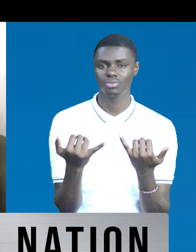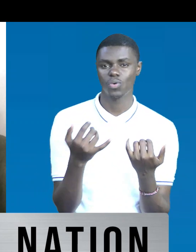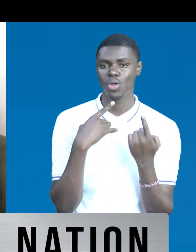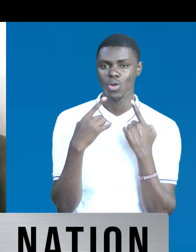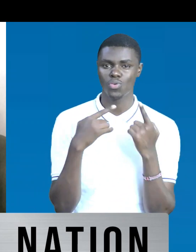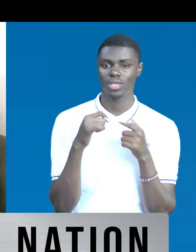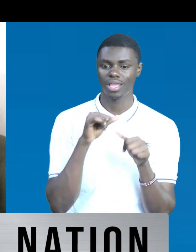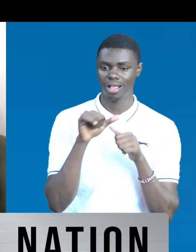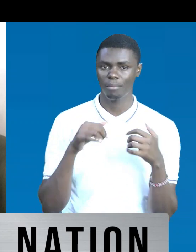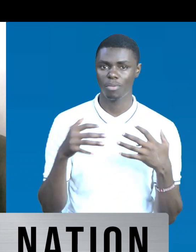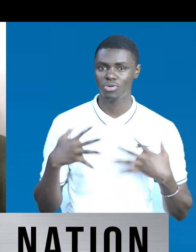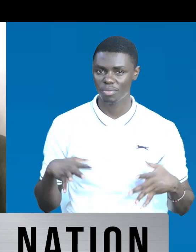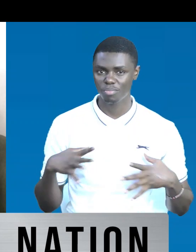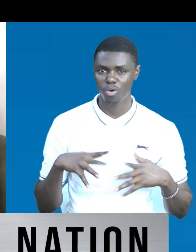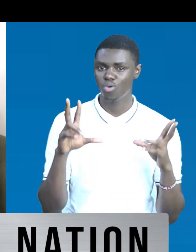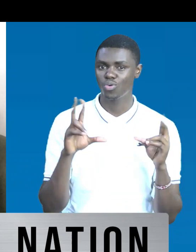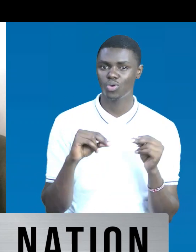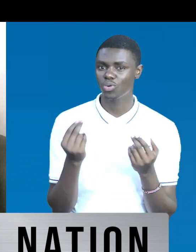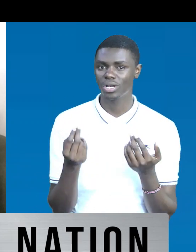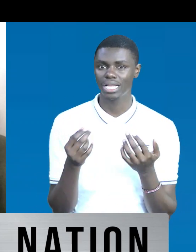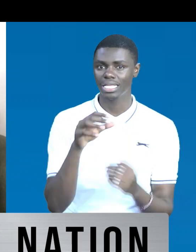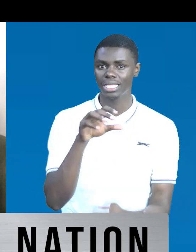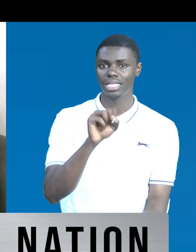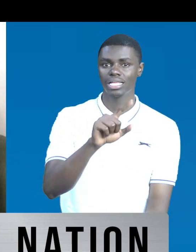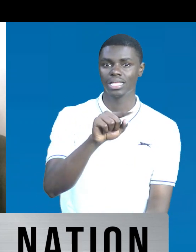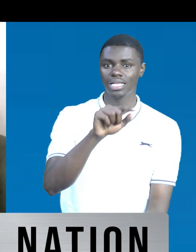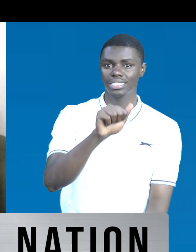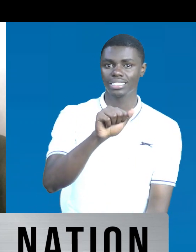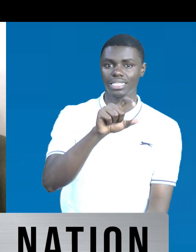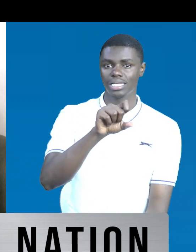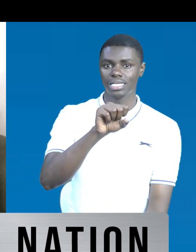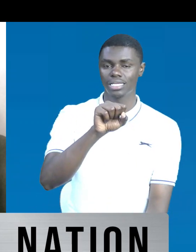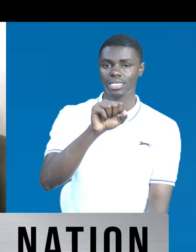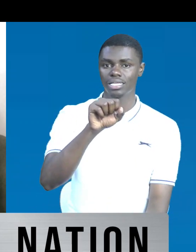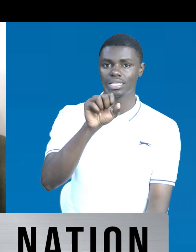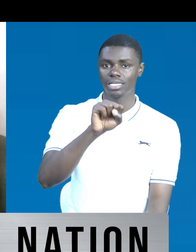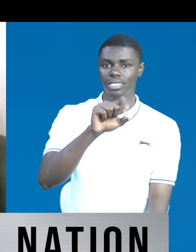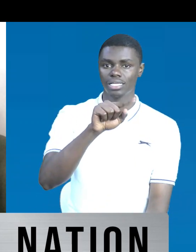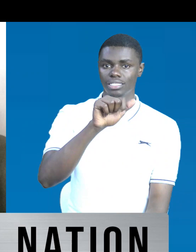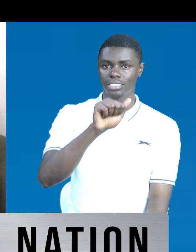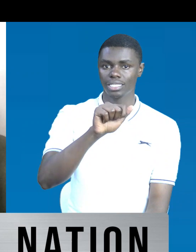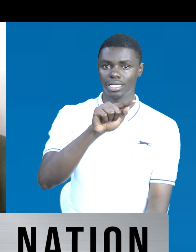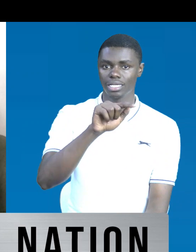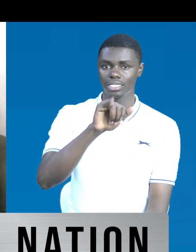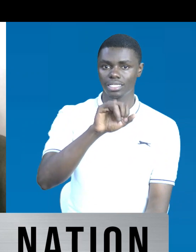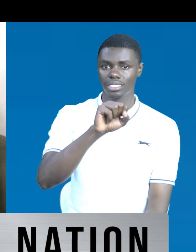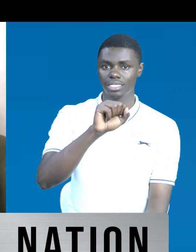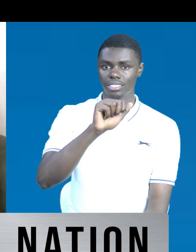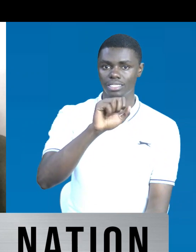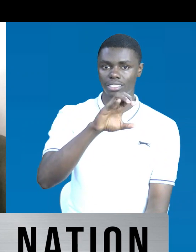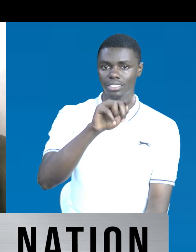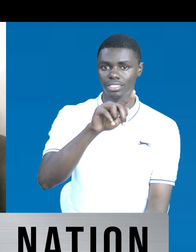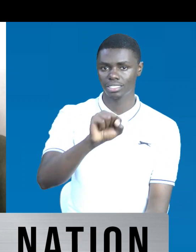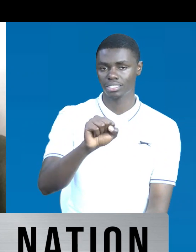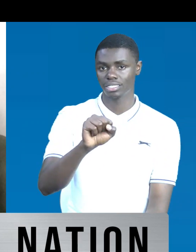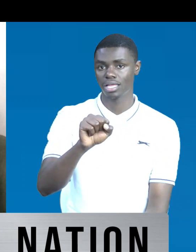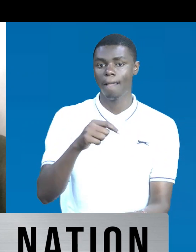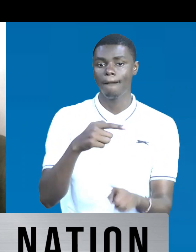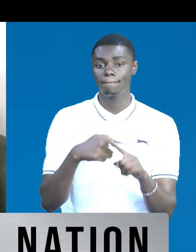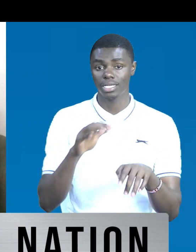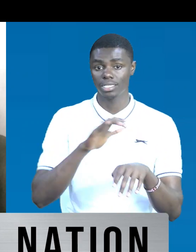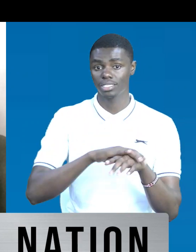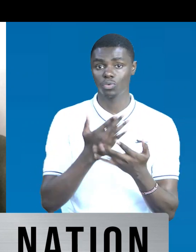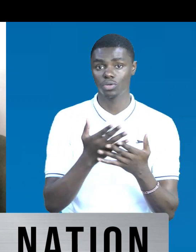here. These are not just statistics. These are our people. Yes. But it's a good thing to contribute, right? Yes. To the